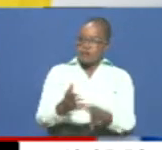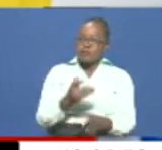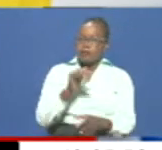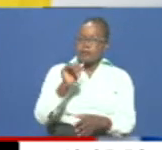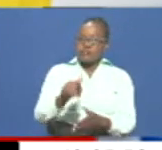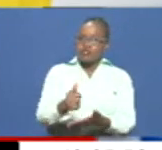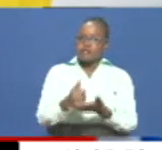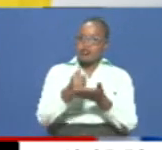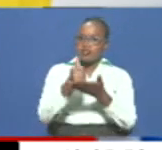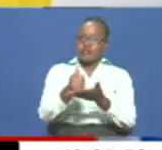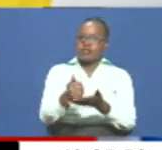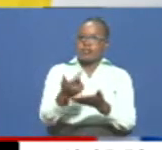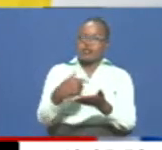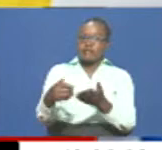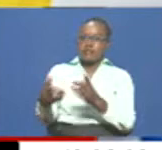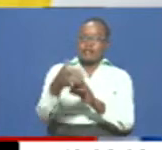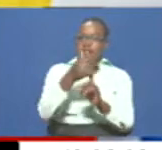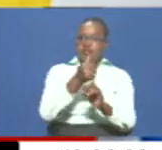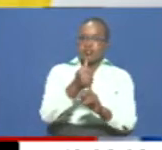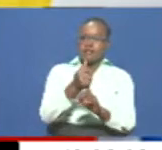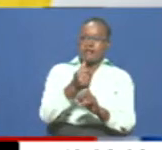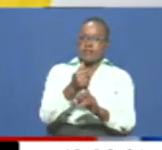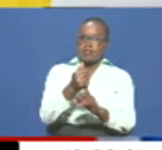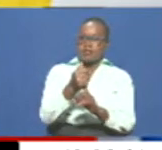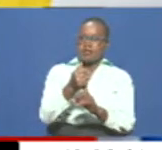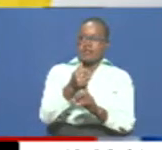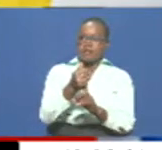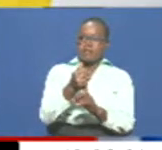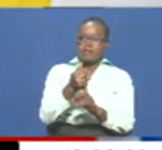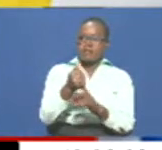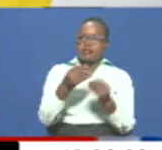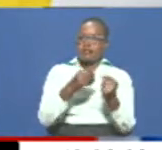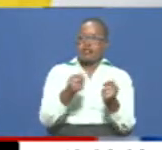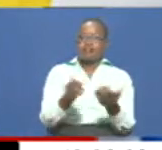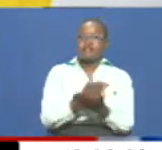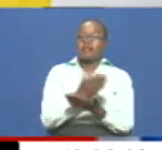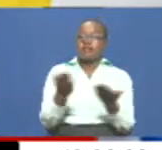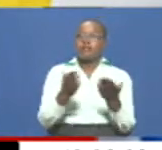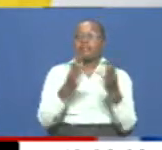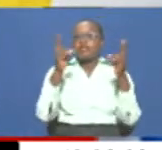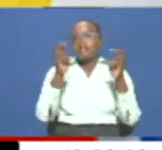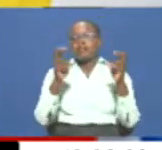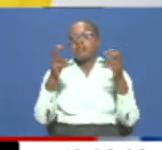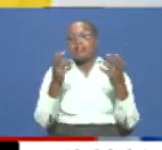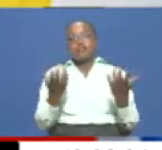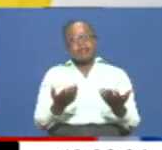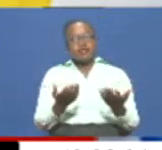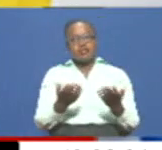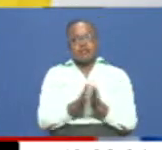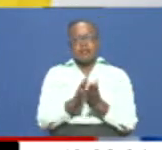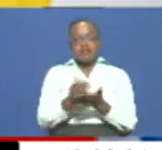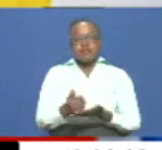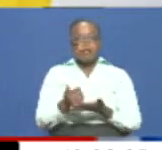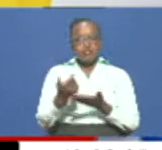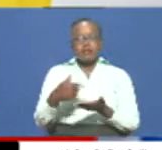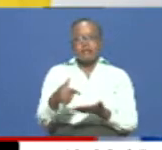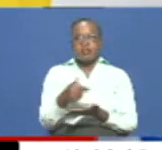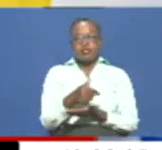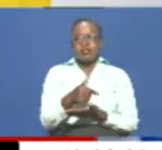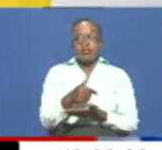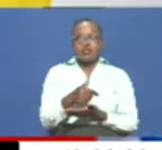to achieve in addressing some of these issues? Yeah, I think that can help us to